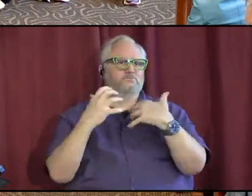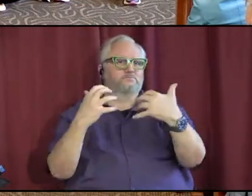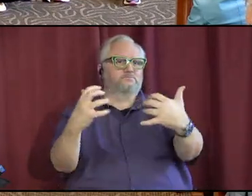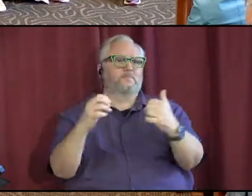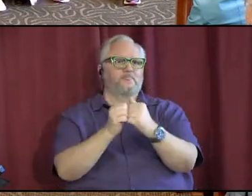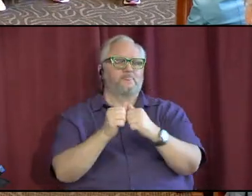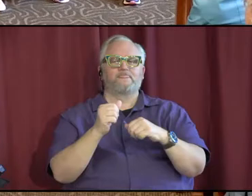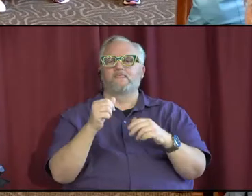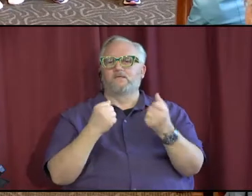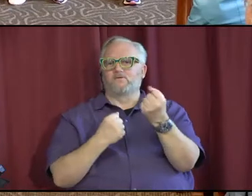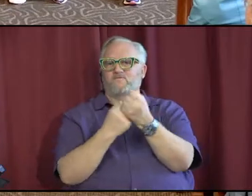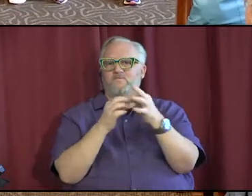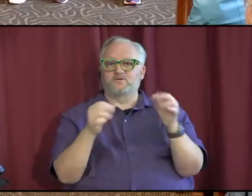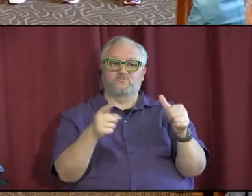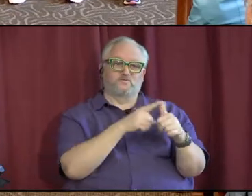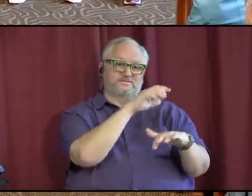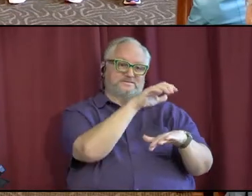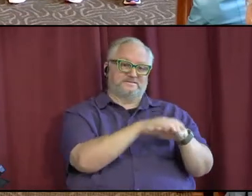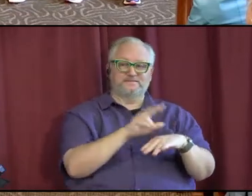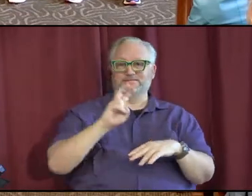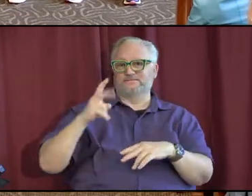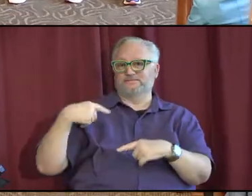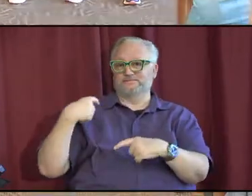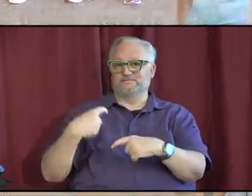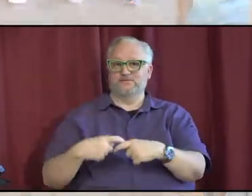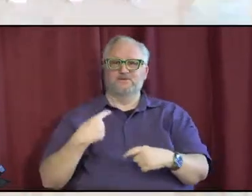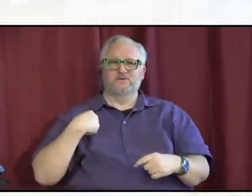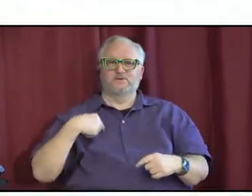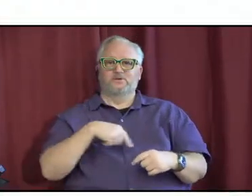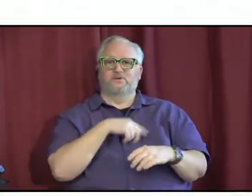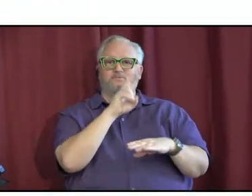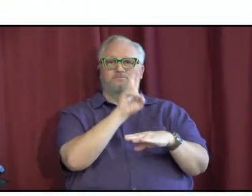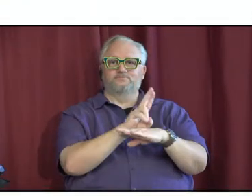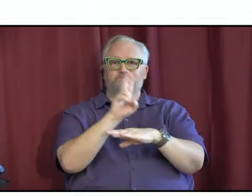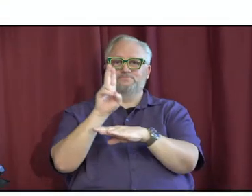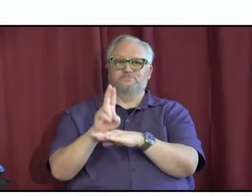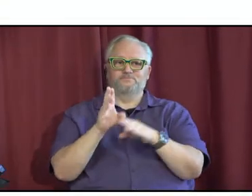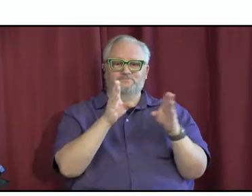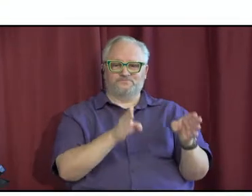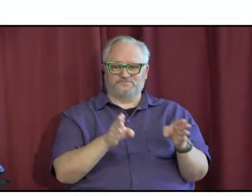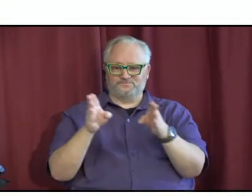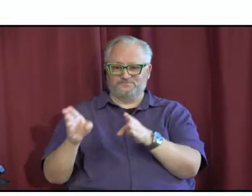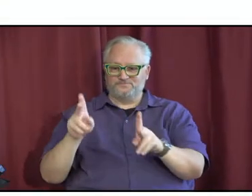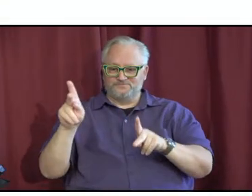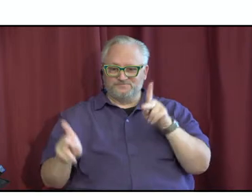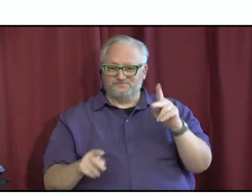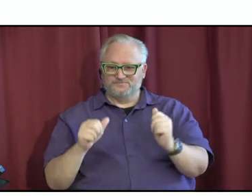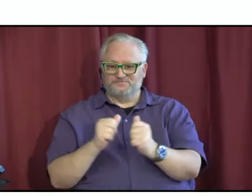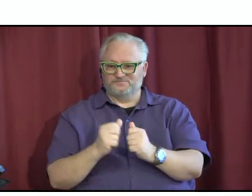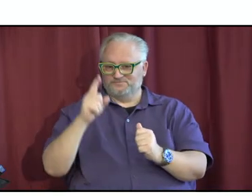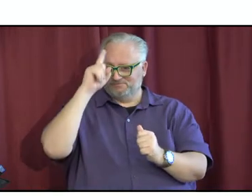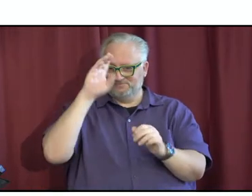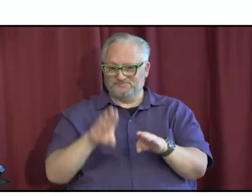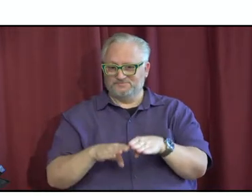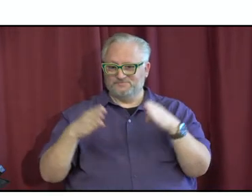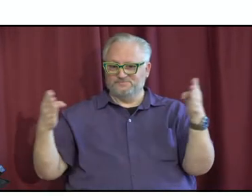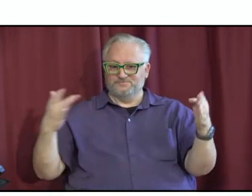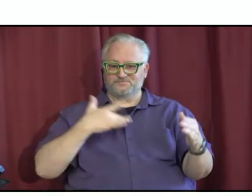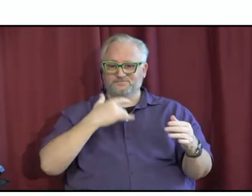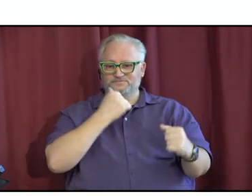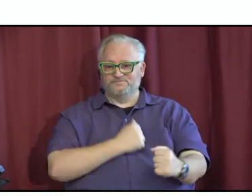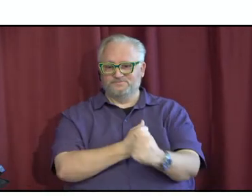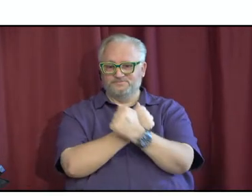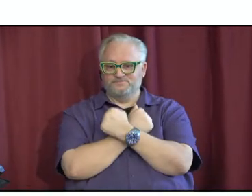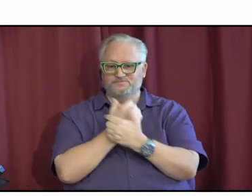say it first in English and then in Spanish. We are Unitarian Universalists, a people of open